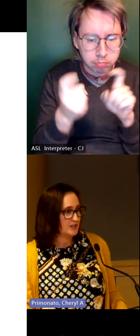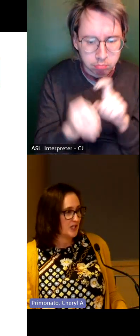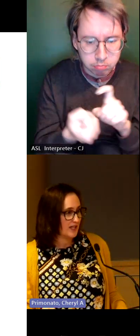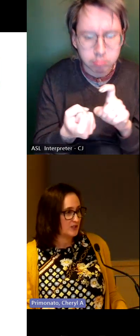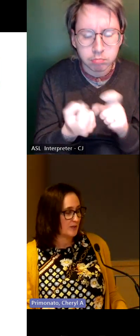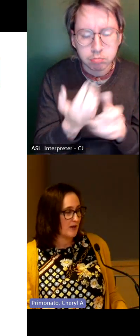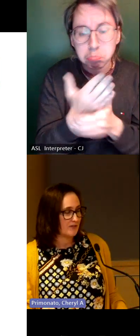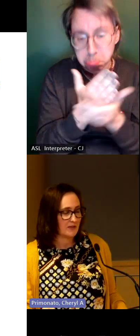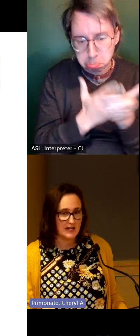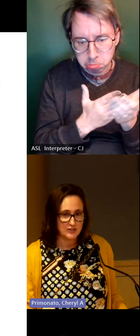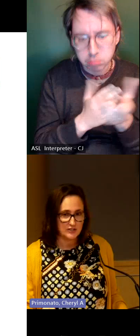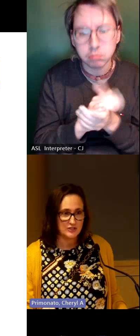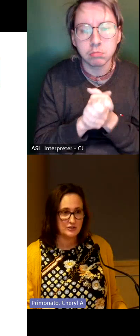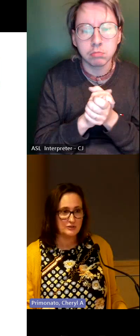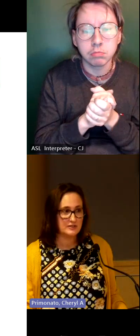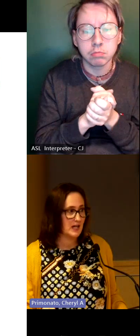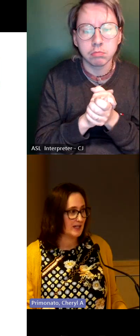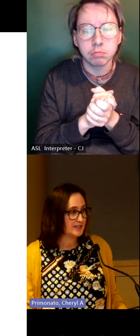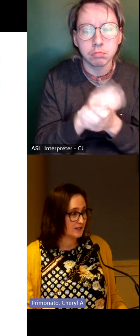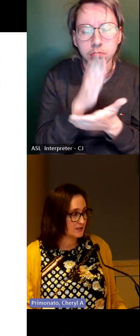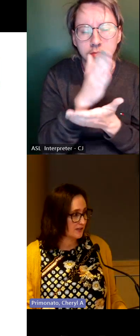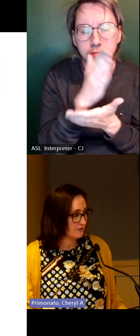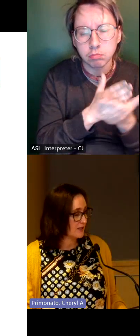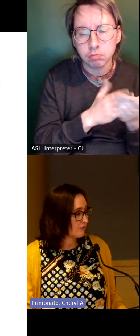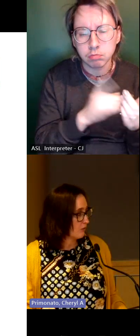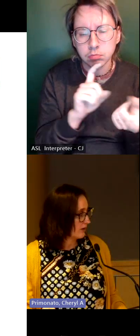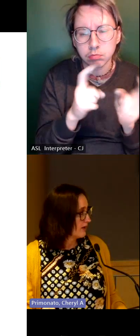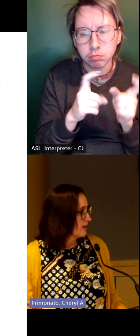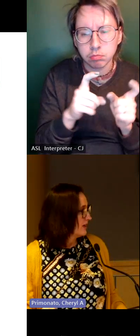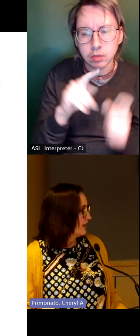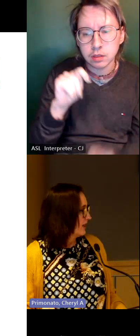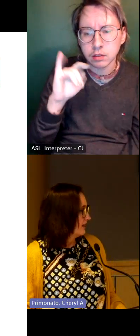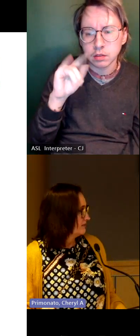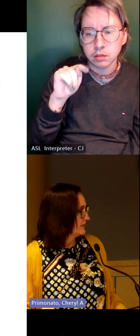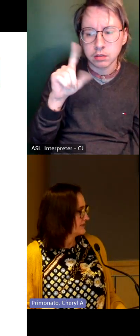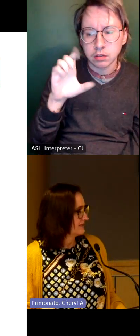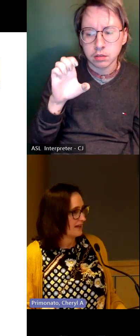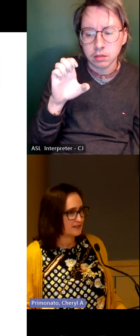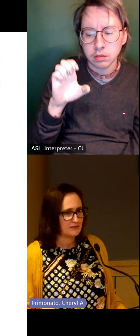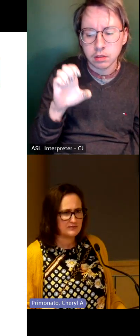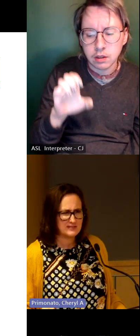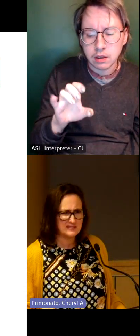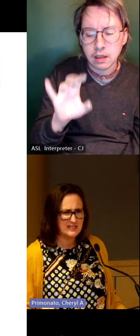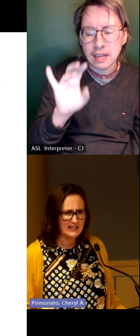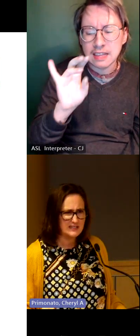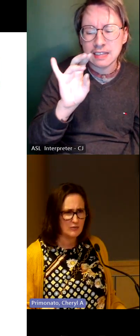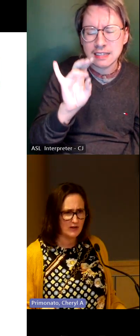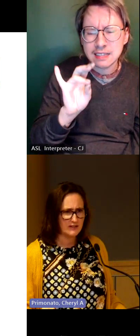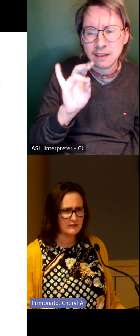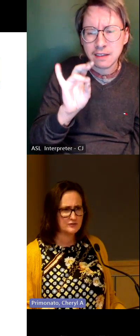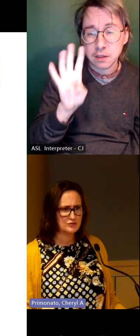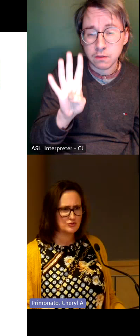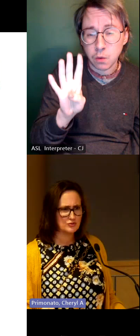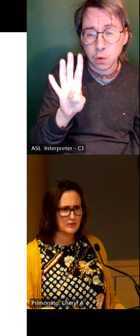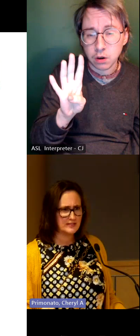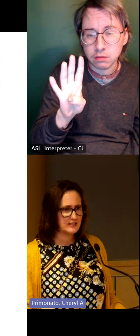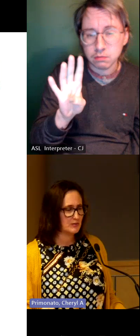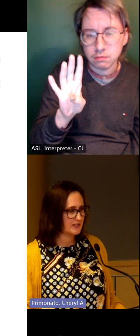We made a change or a modification to Title 74. It's Act 91